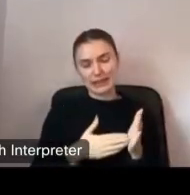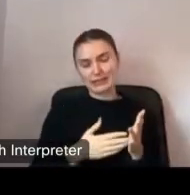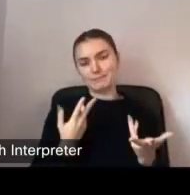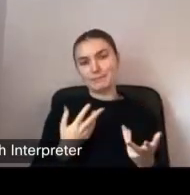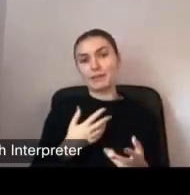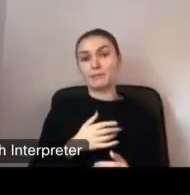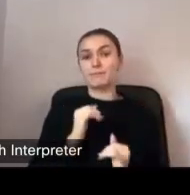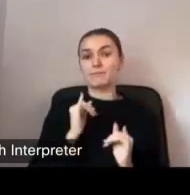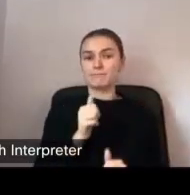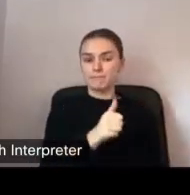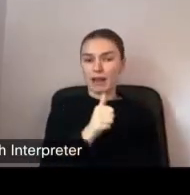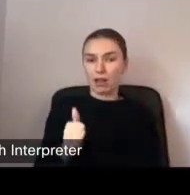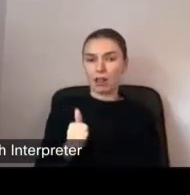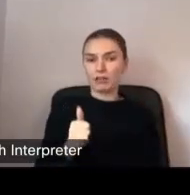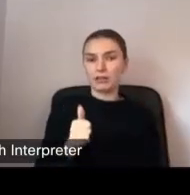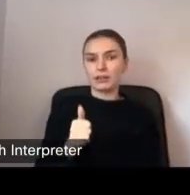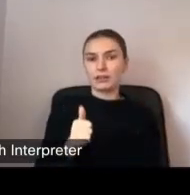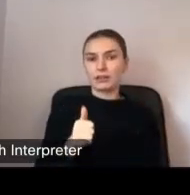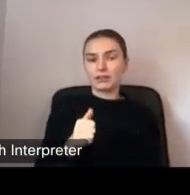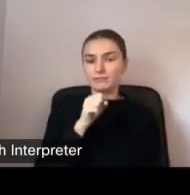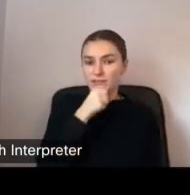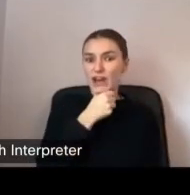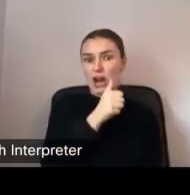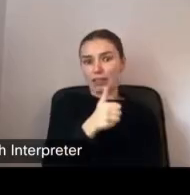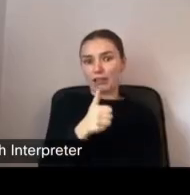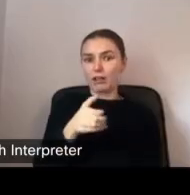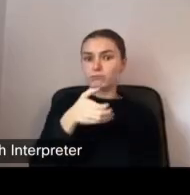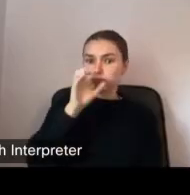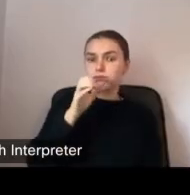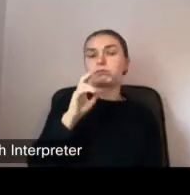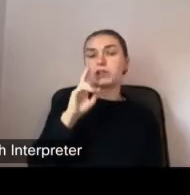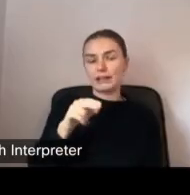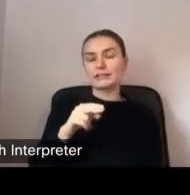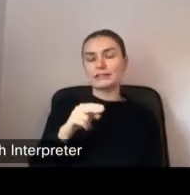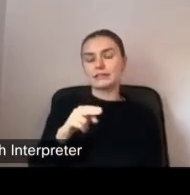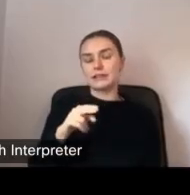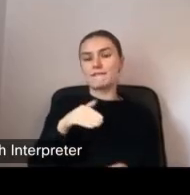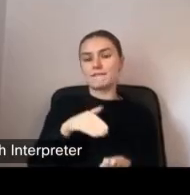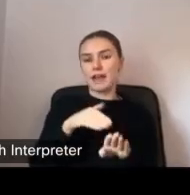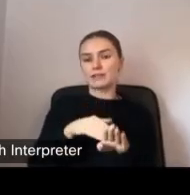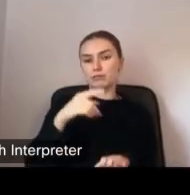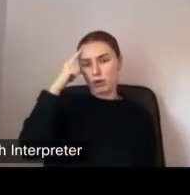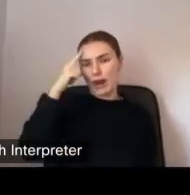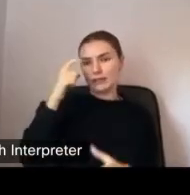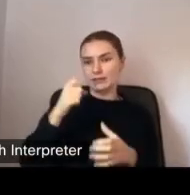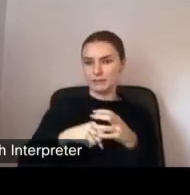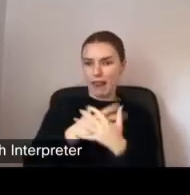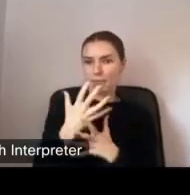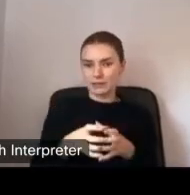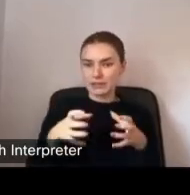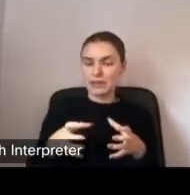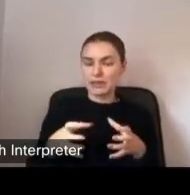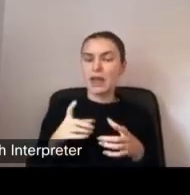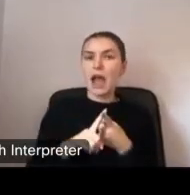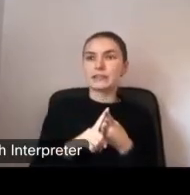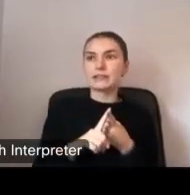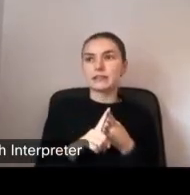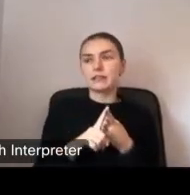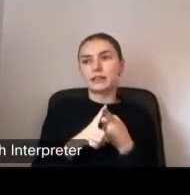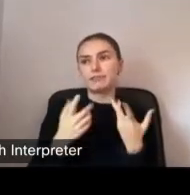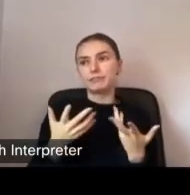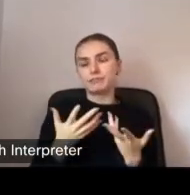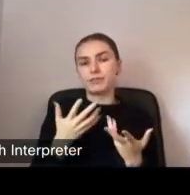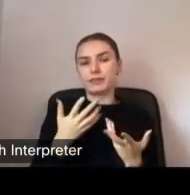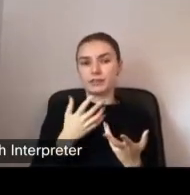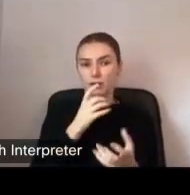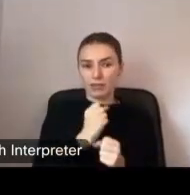alcohol. I mean, severe alcohol intake can affect brain development, and I mean, it speaks to the issue